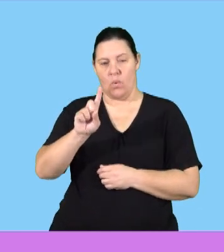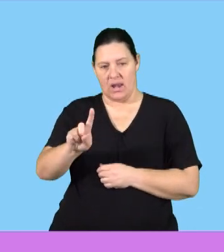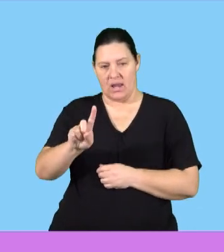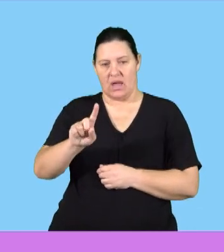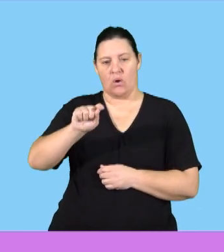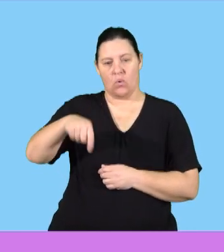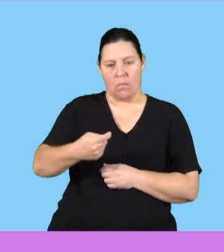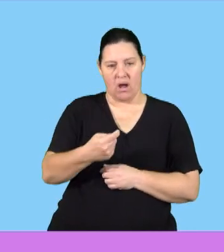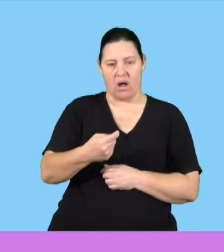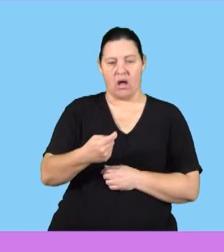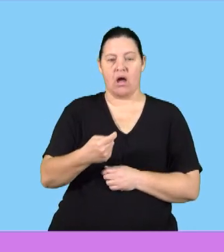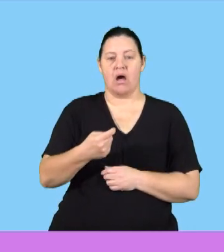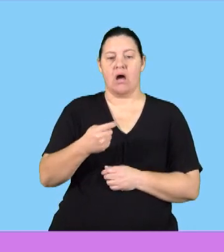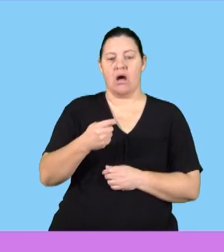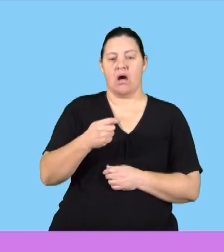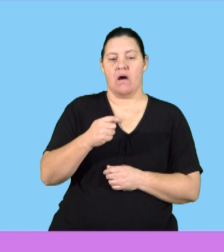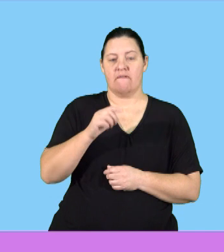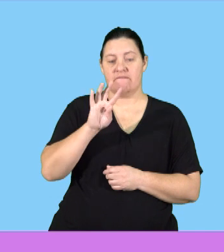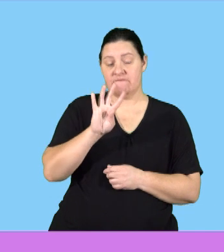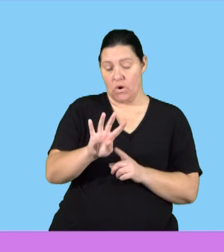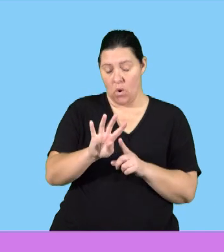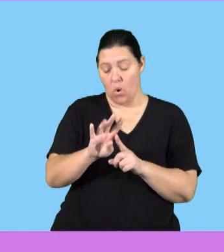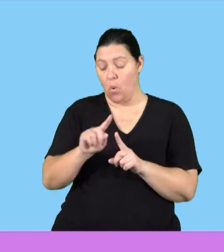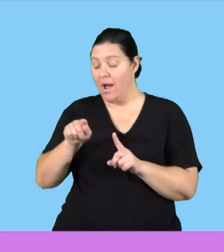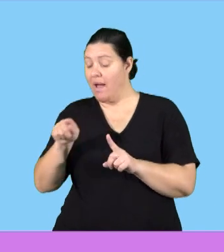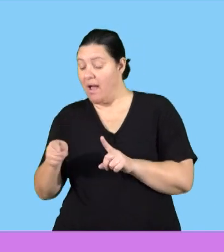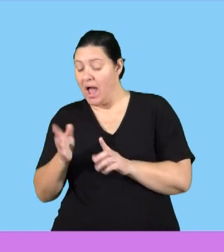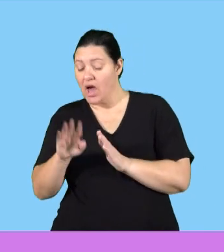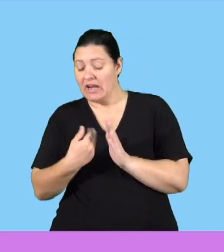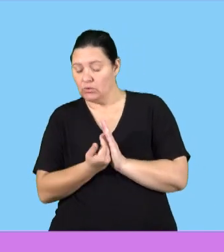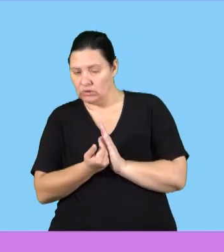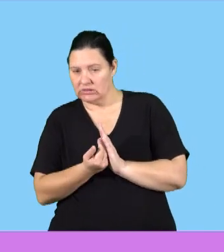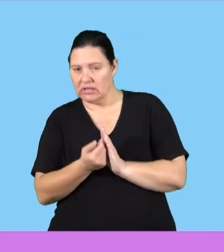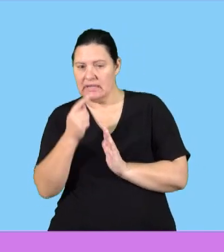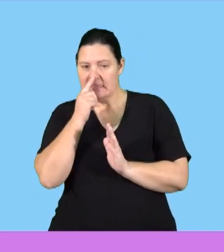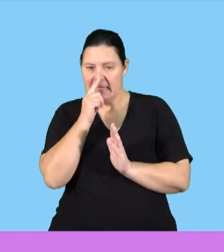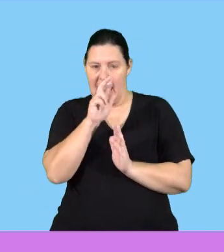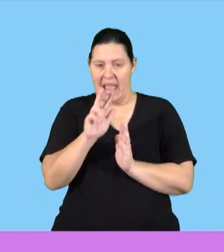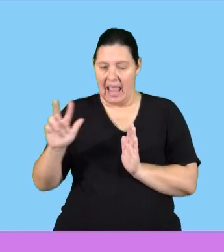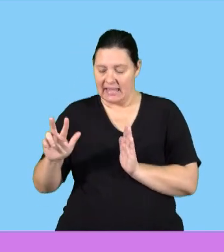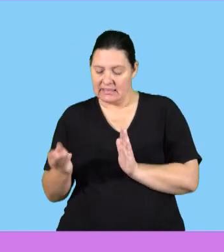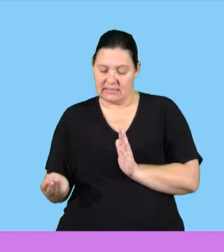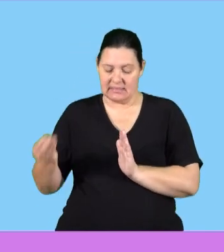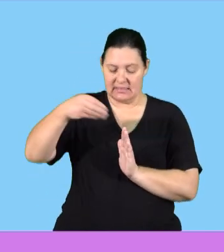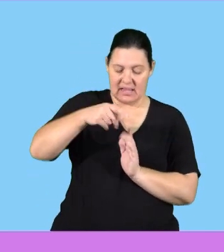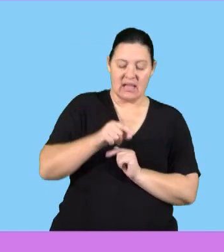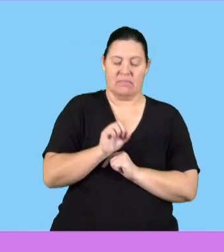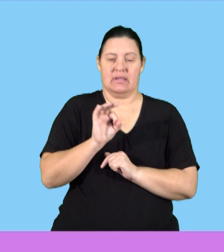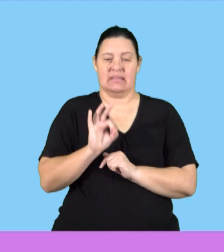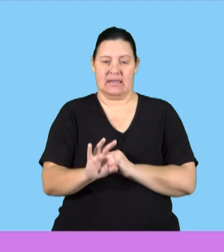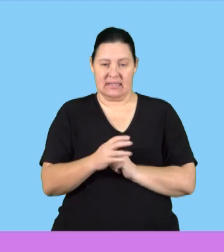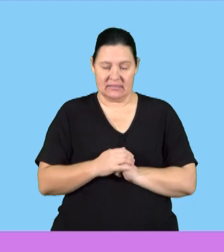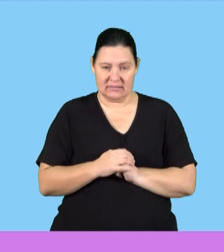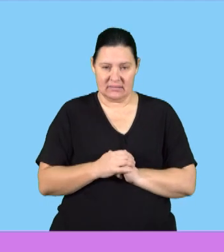18,571 rand. So now, because we need to round this off to 2 decimal places, 8 is greater